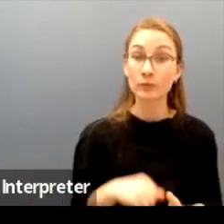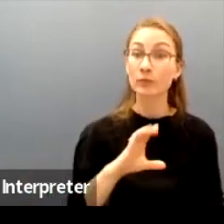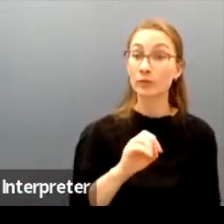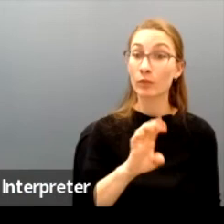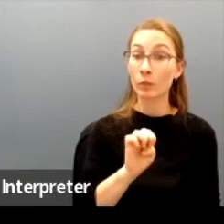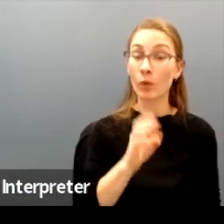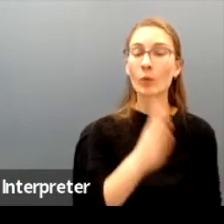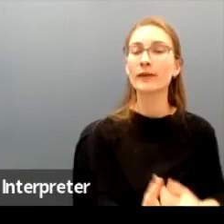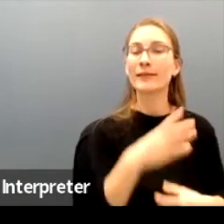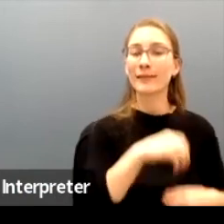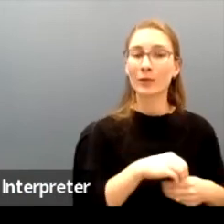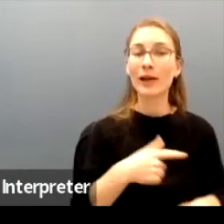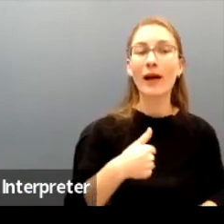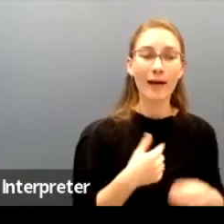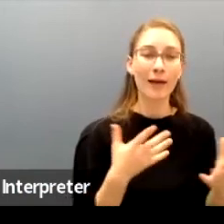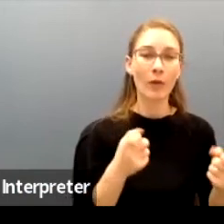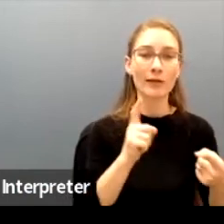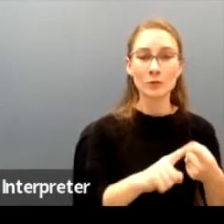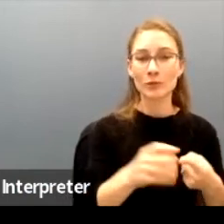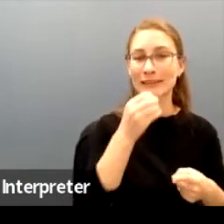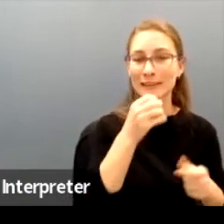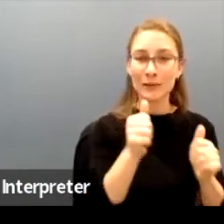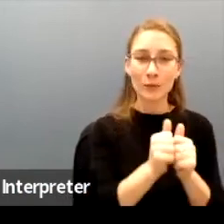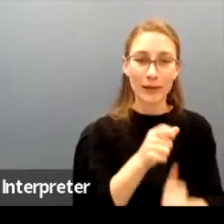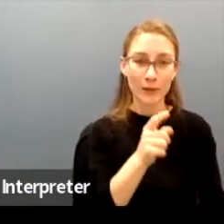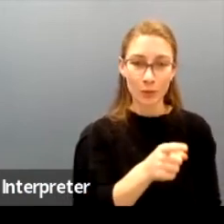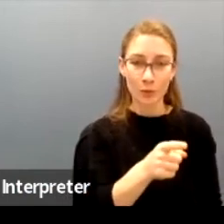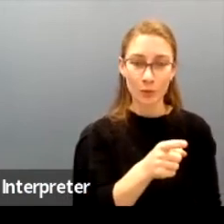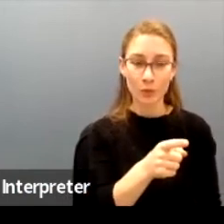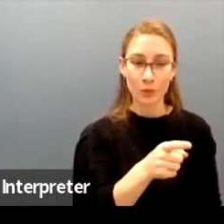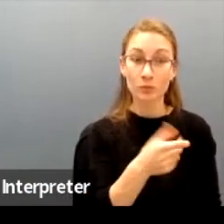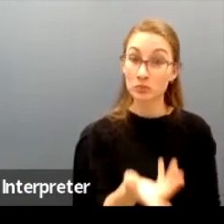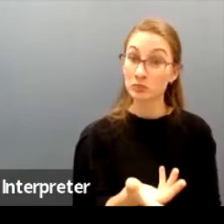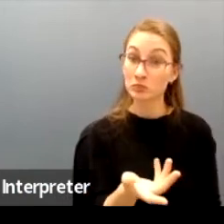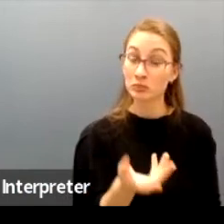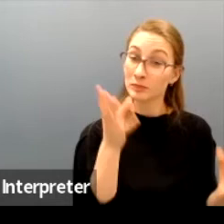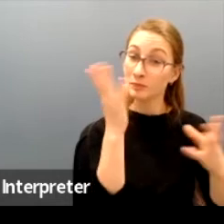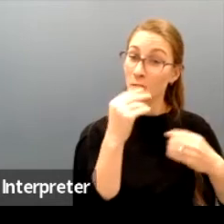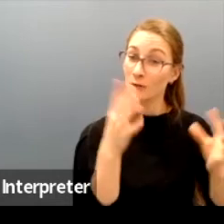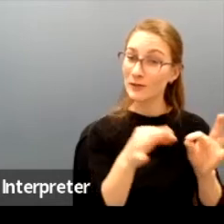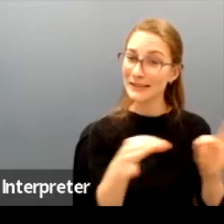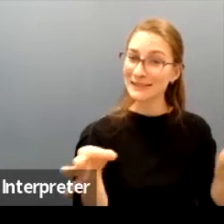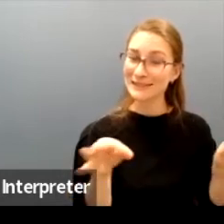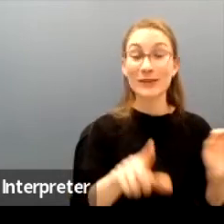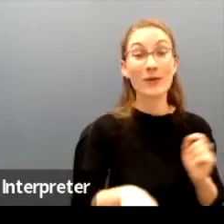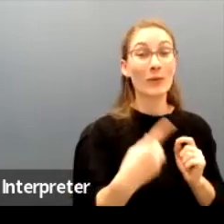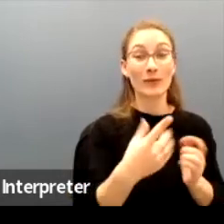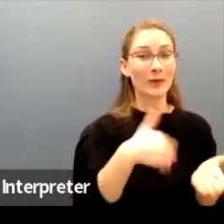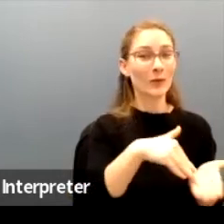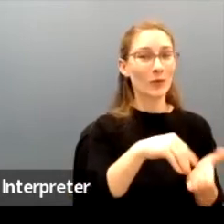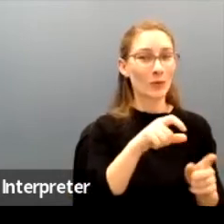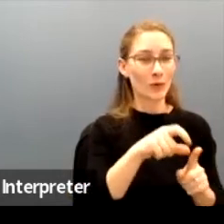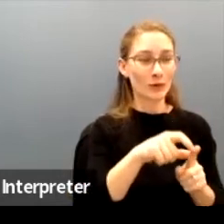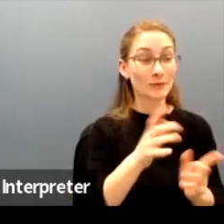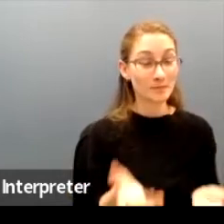include for him is I want to eat with you. Now that is a beautiful sentence using only core words, but how can we make